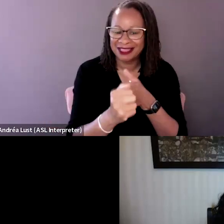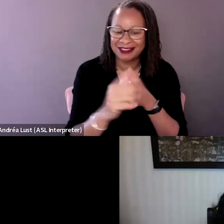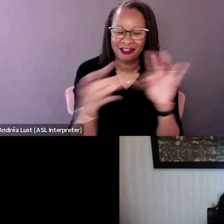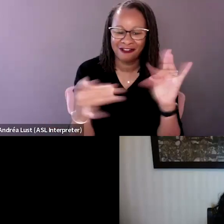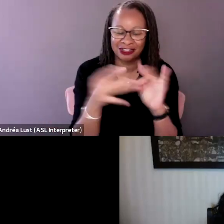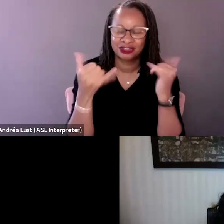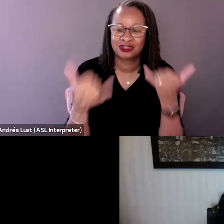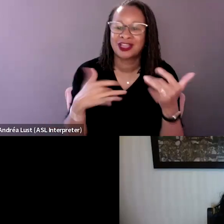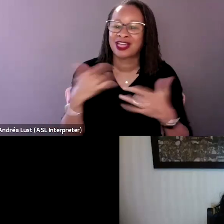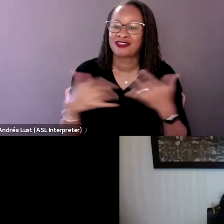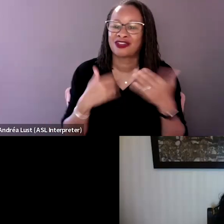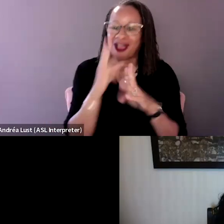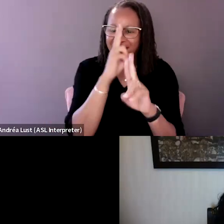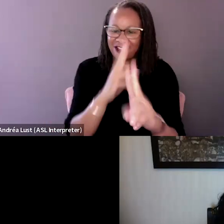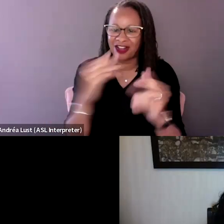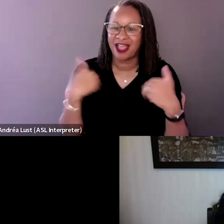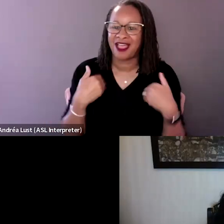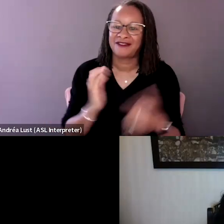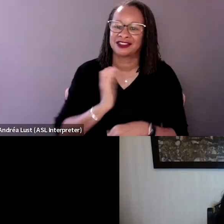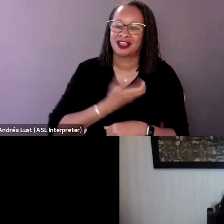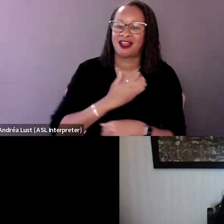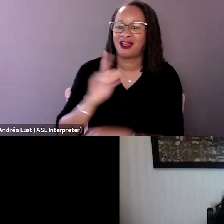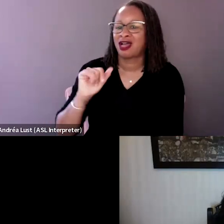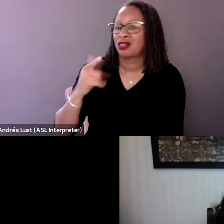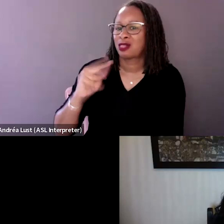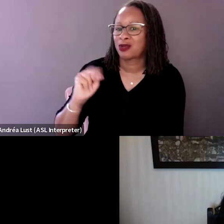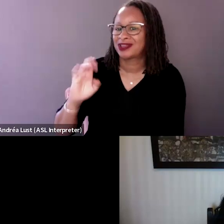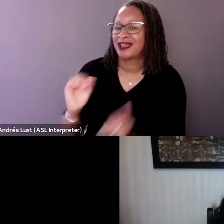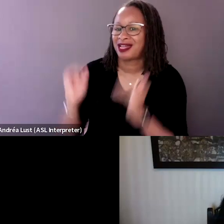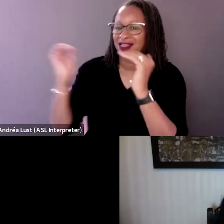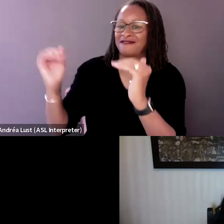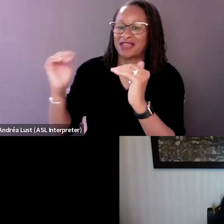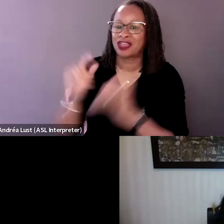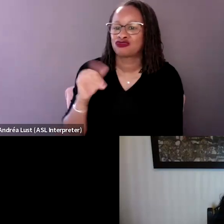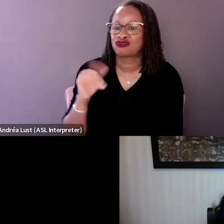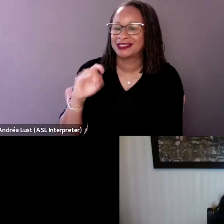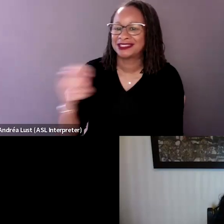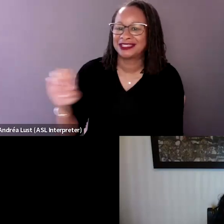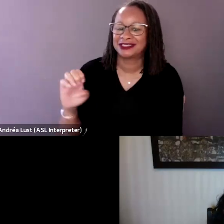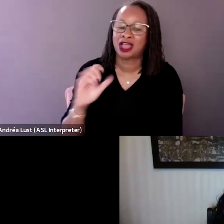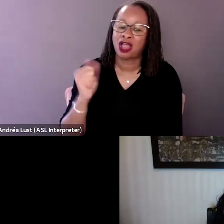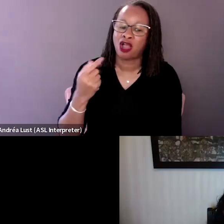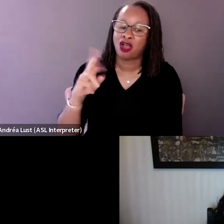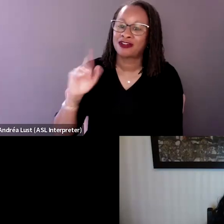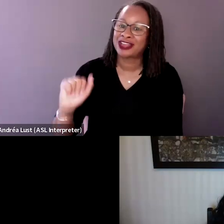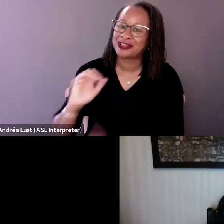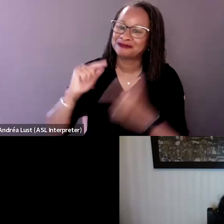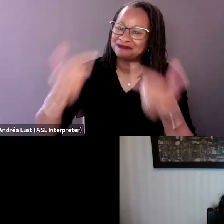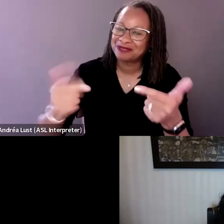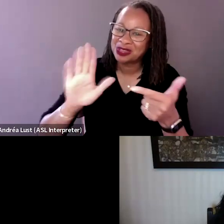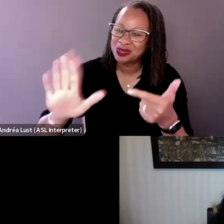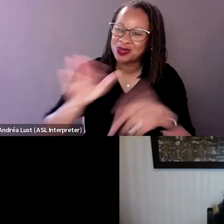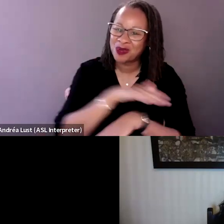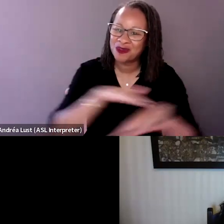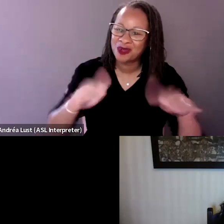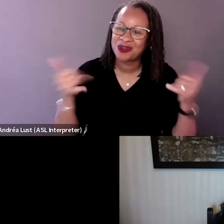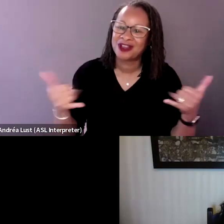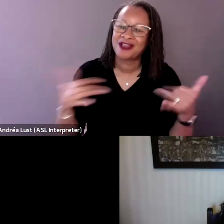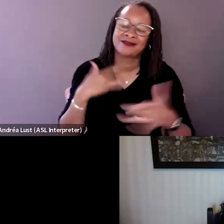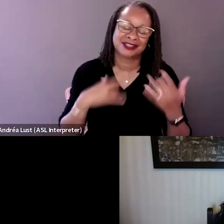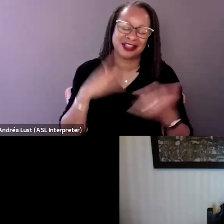documentary projects for platforms like Arte, RTBF, Netflix, and Amazon Prime. Arya is based in Pune, India, and